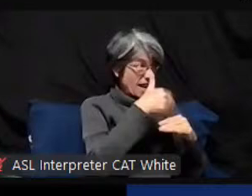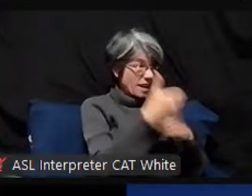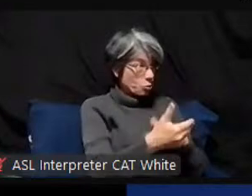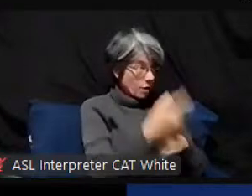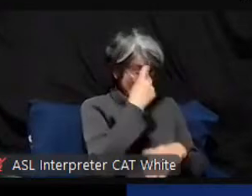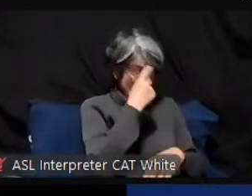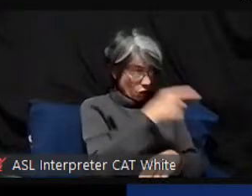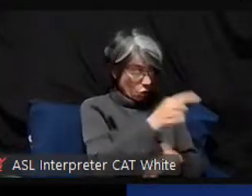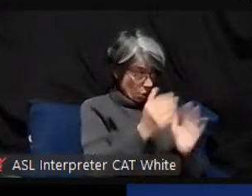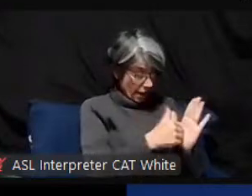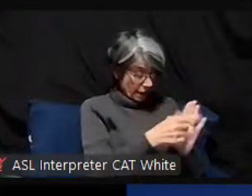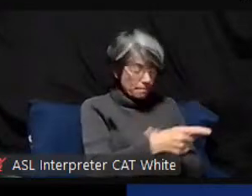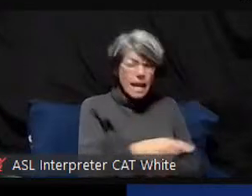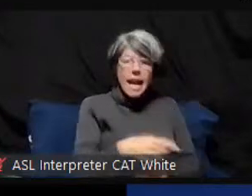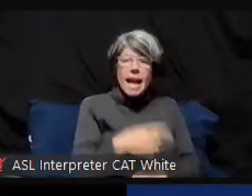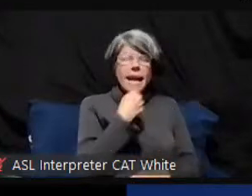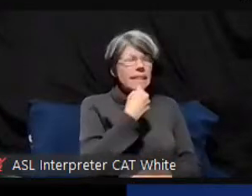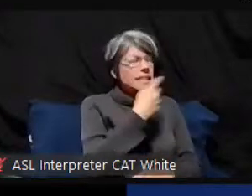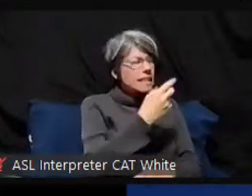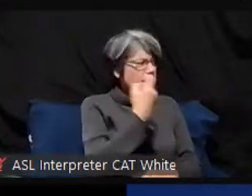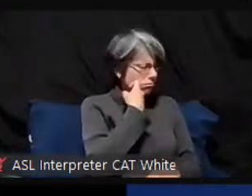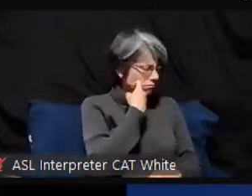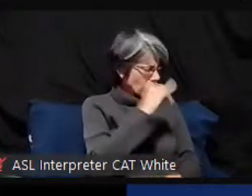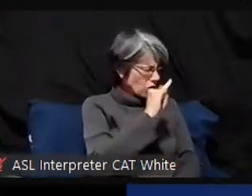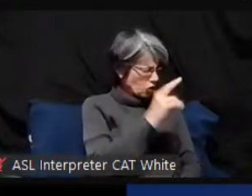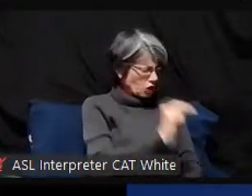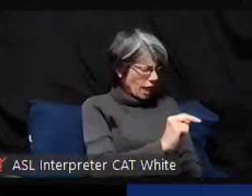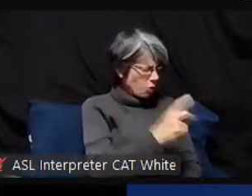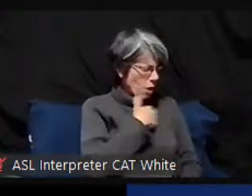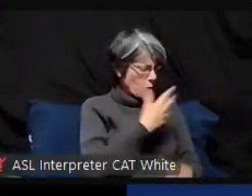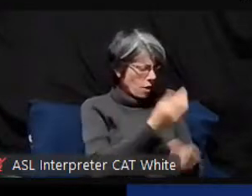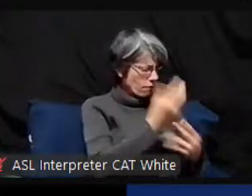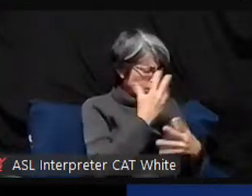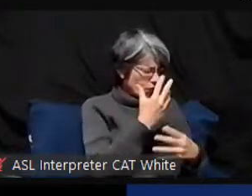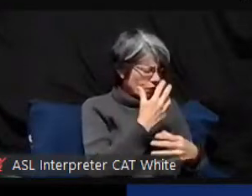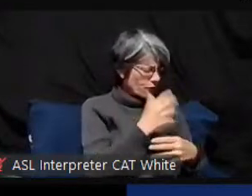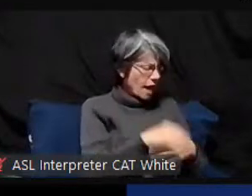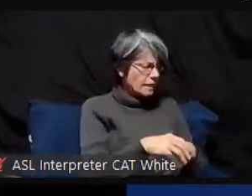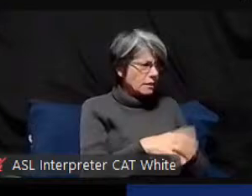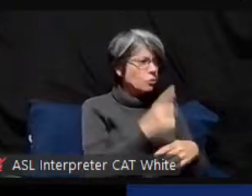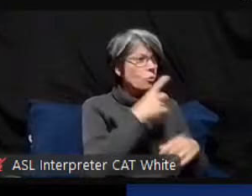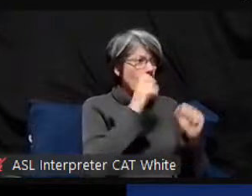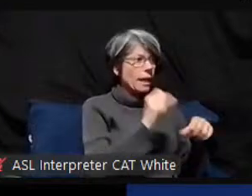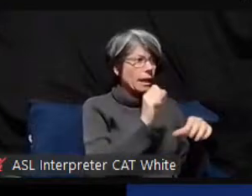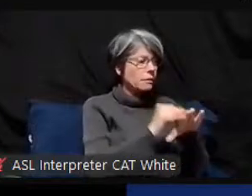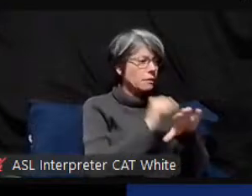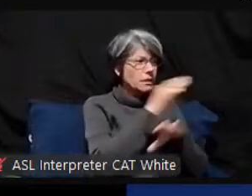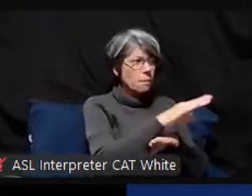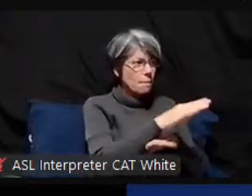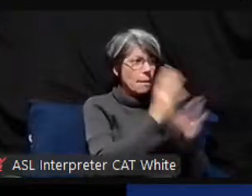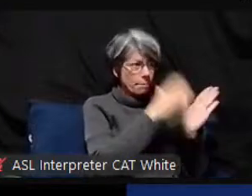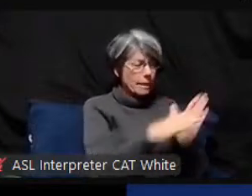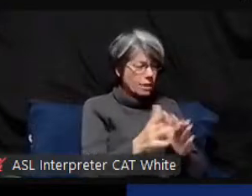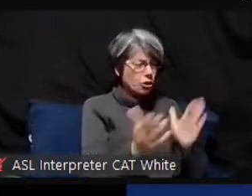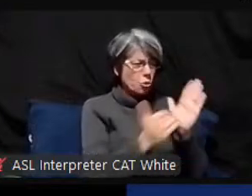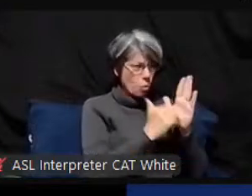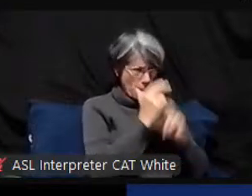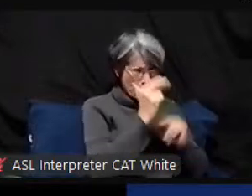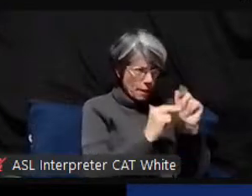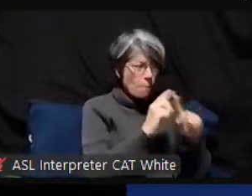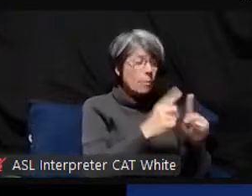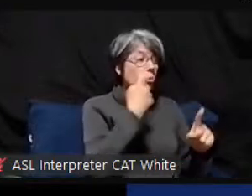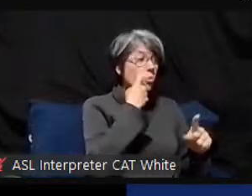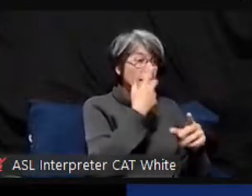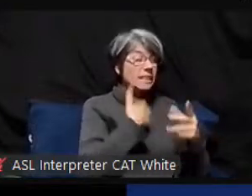again. This one says, in January, we were advised that we can submit our plans to rebuild. However, I